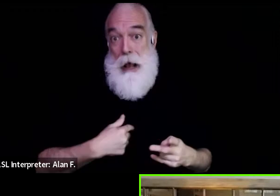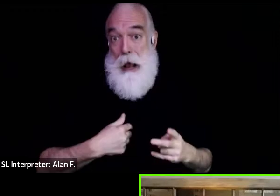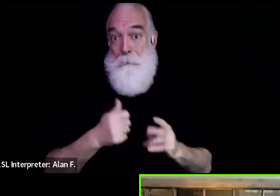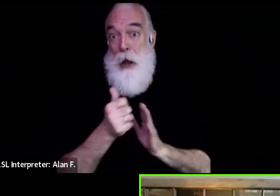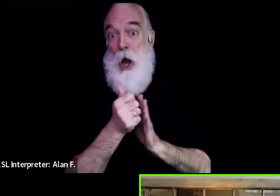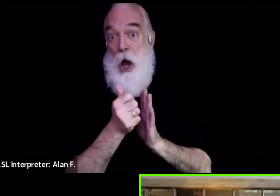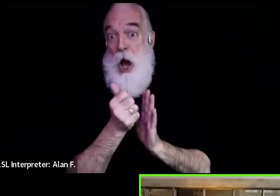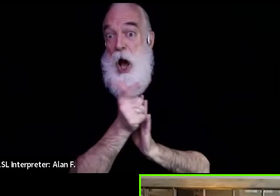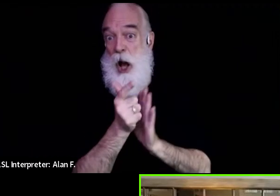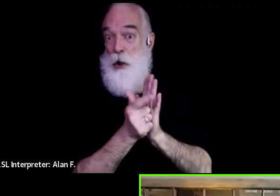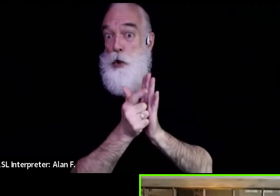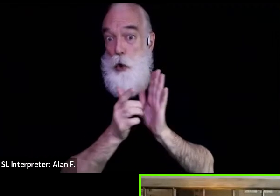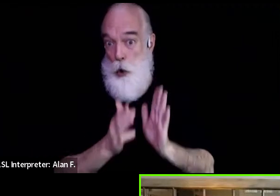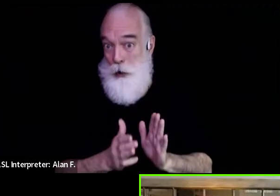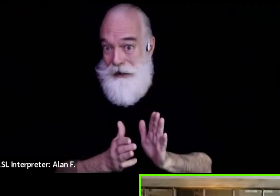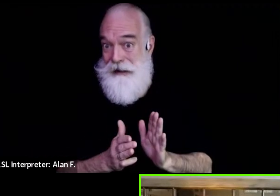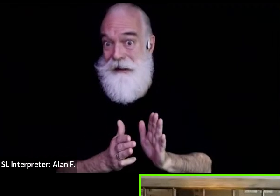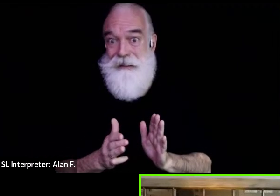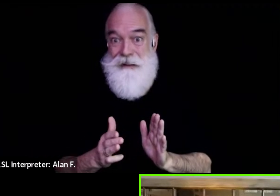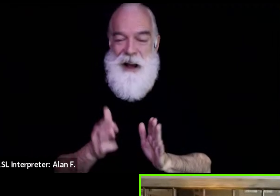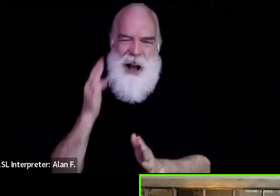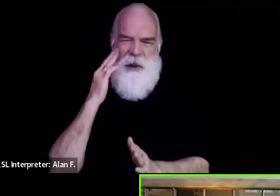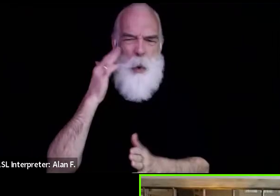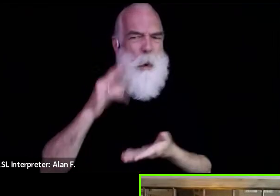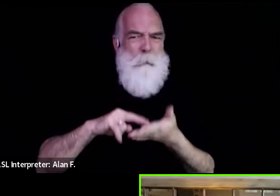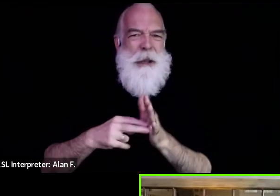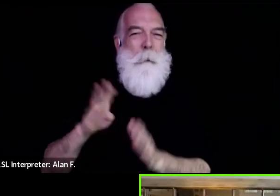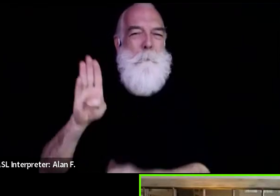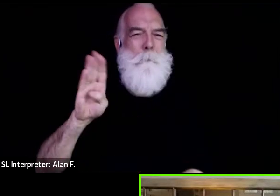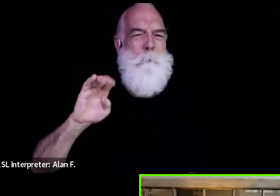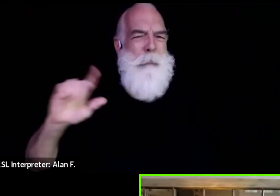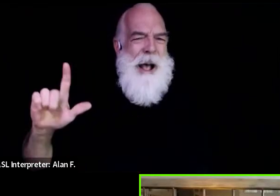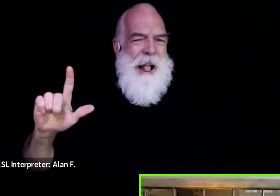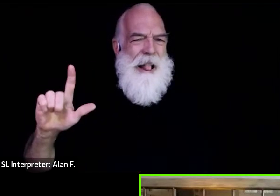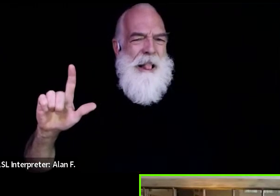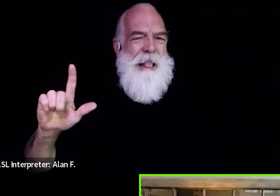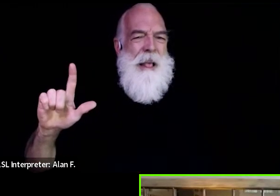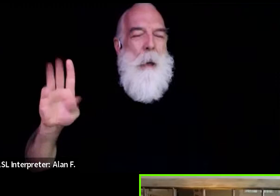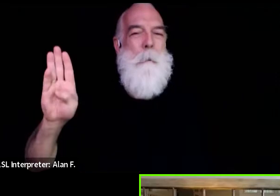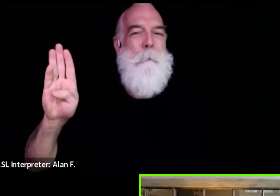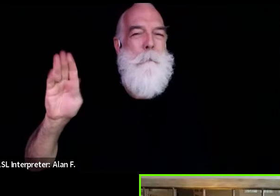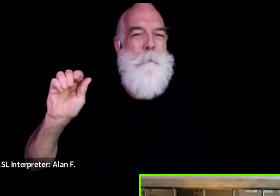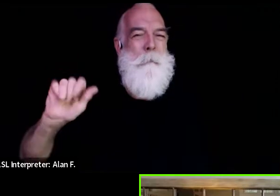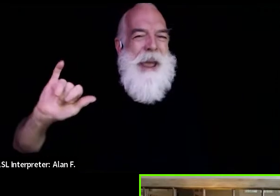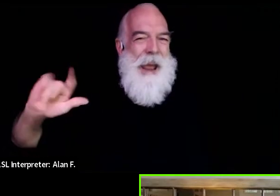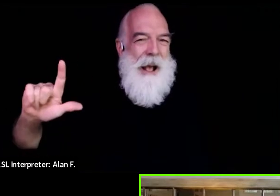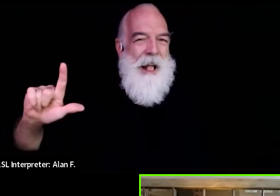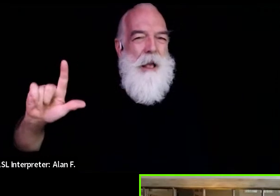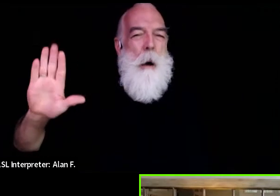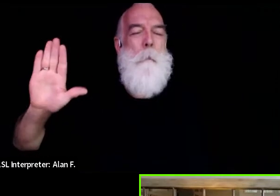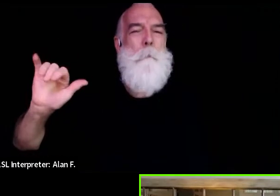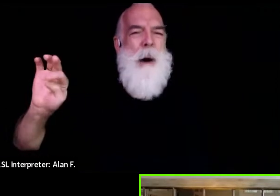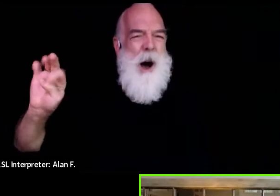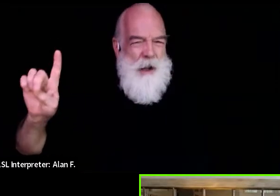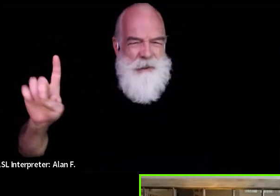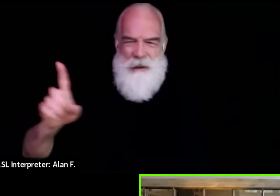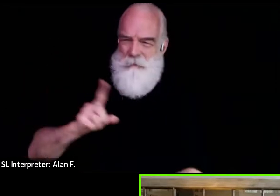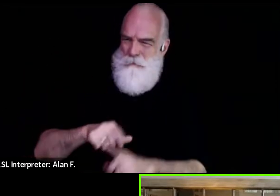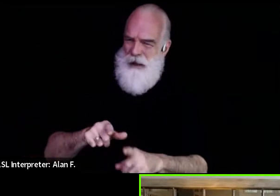a bail bond meant, but this concept of cash bail bond being punitive